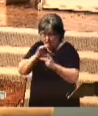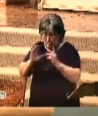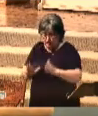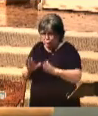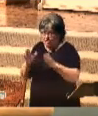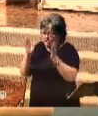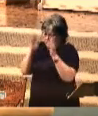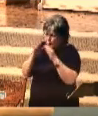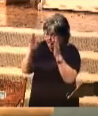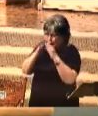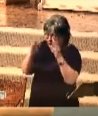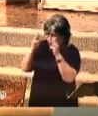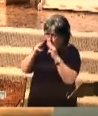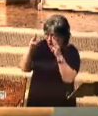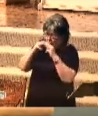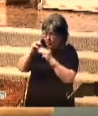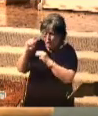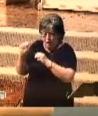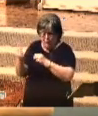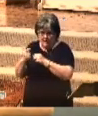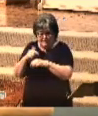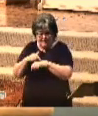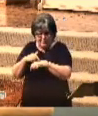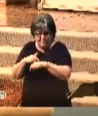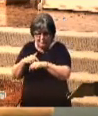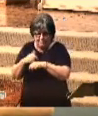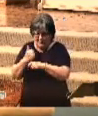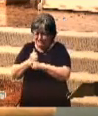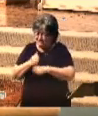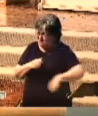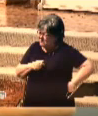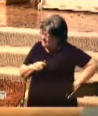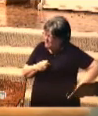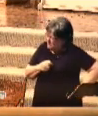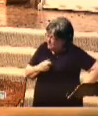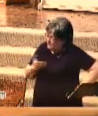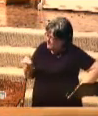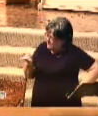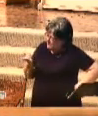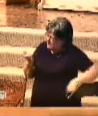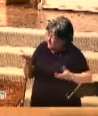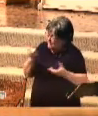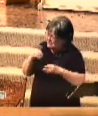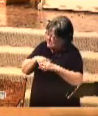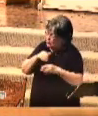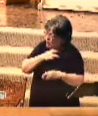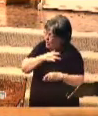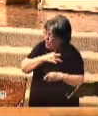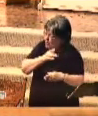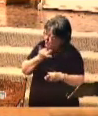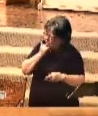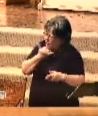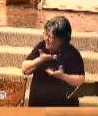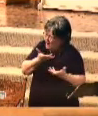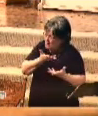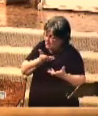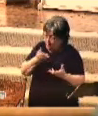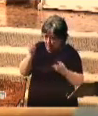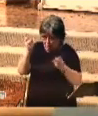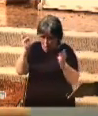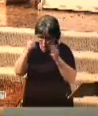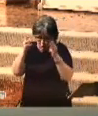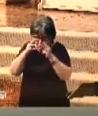worrying all the time, you know, it makes us shake our head and wonder what's going on in their heart. You know, a worrier, don't